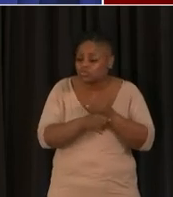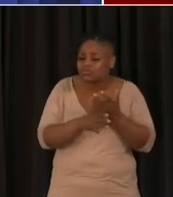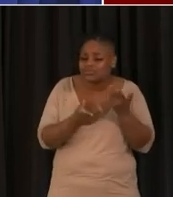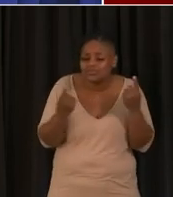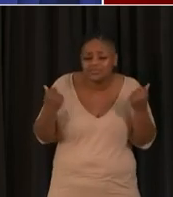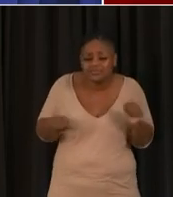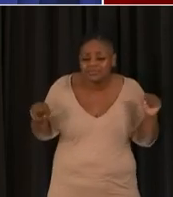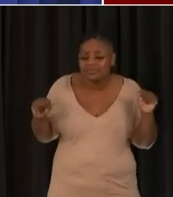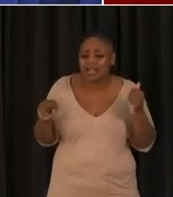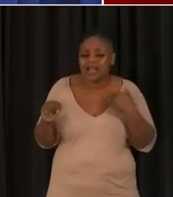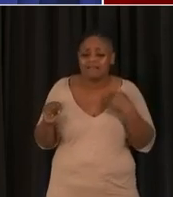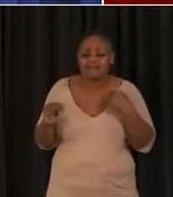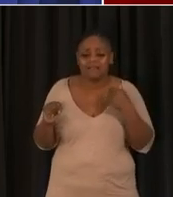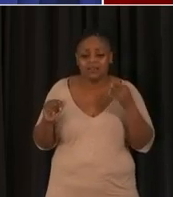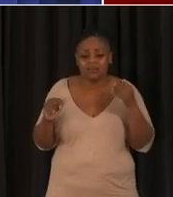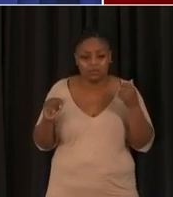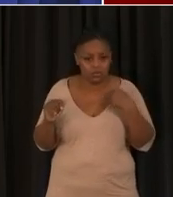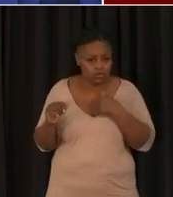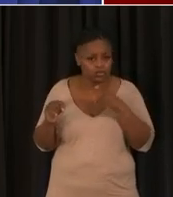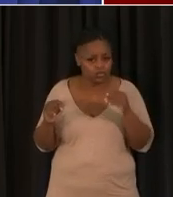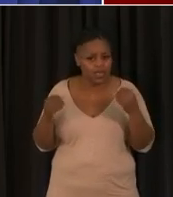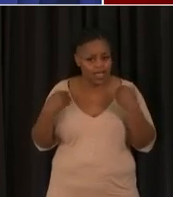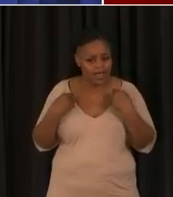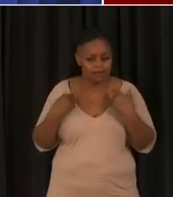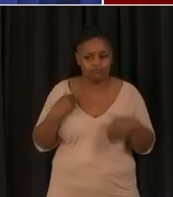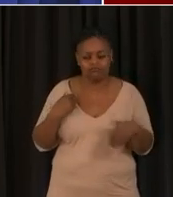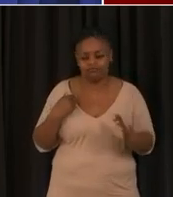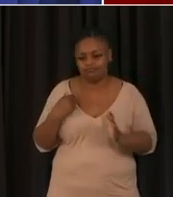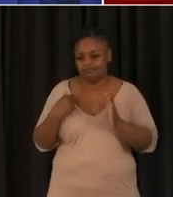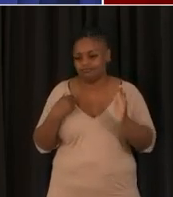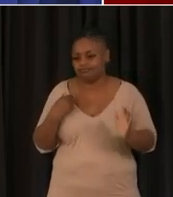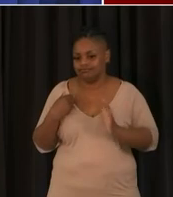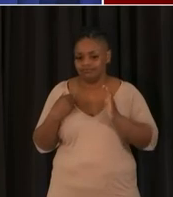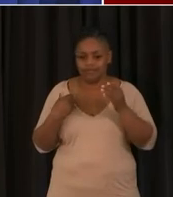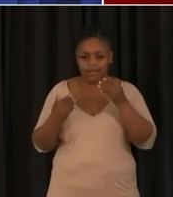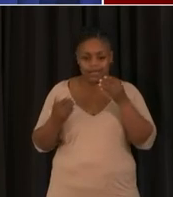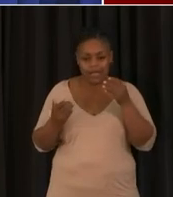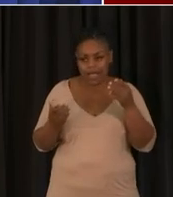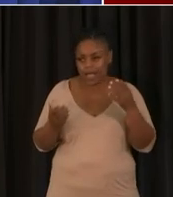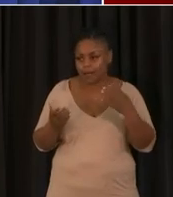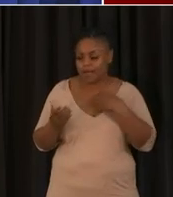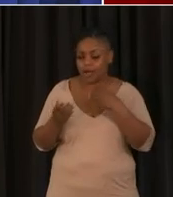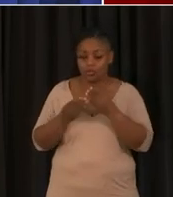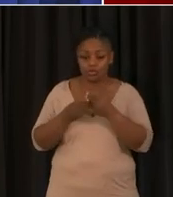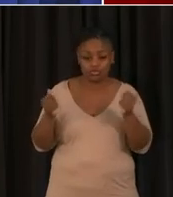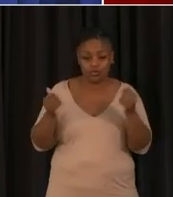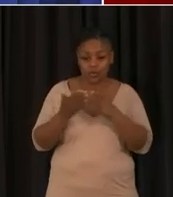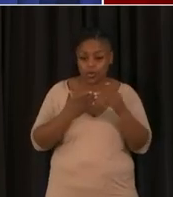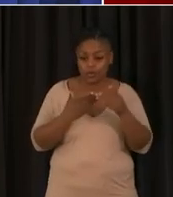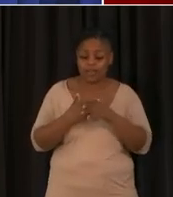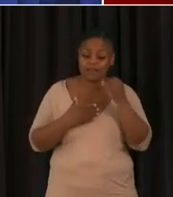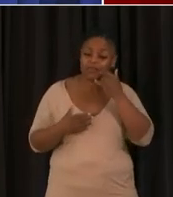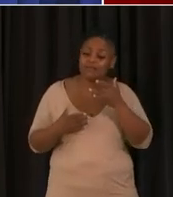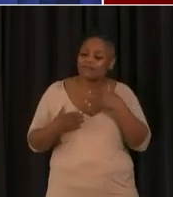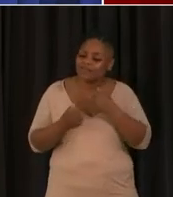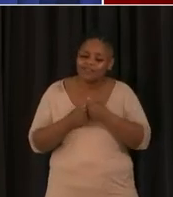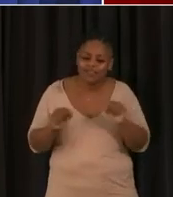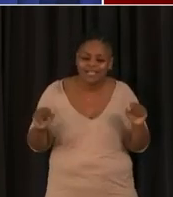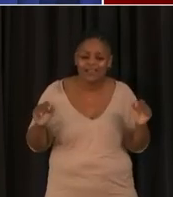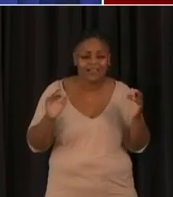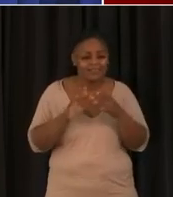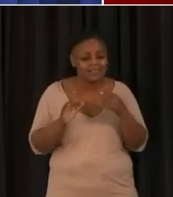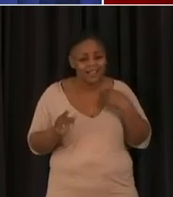easily. Commissioner, what do you think? I think so. Okay, good. All right, great. So we'll work on that. We do have some questions coming in from social media.